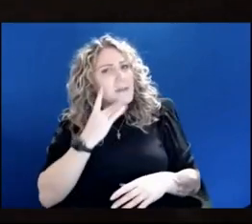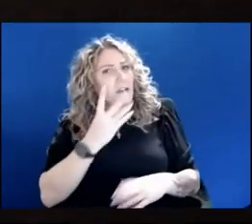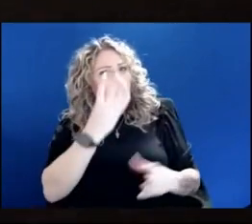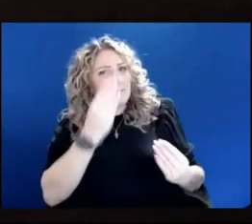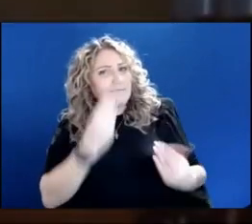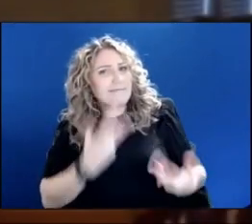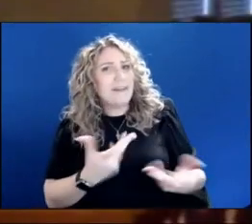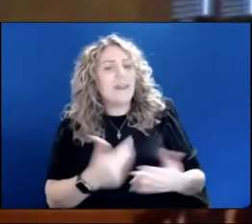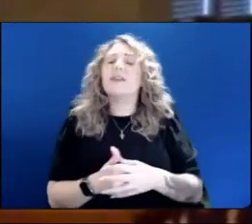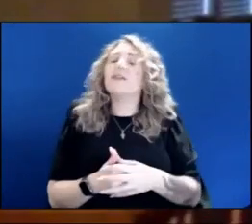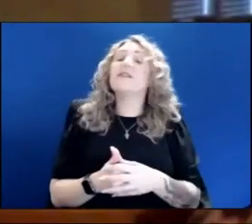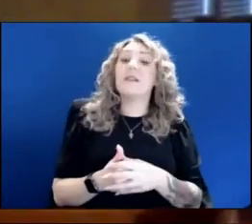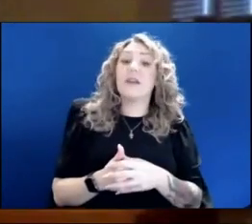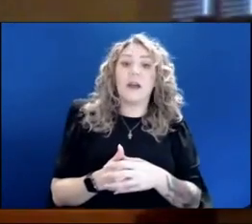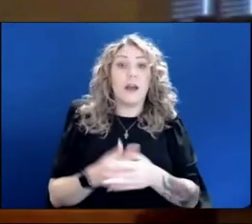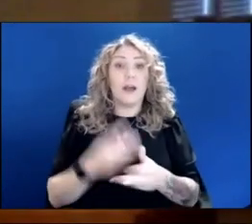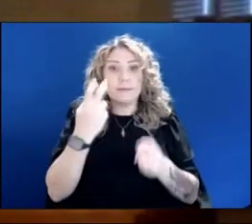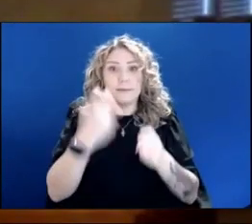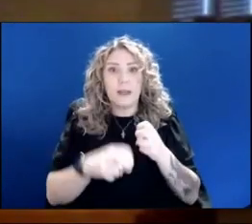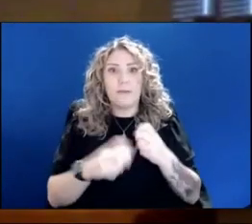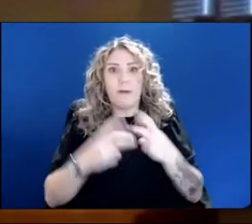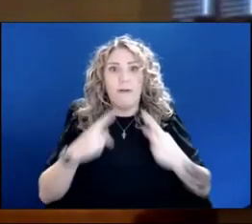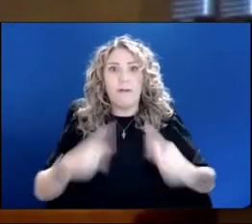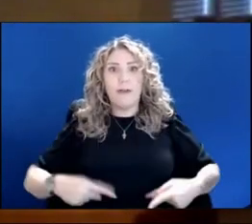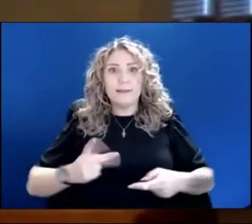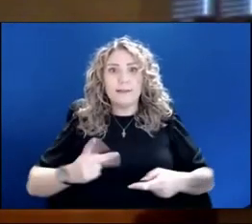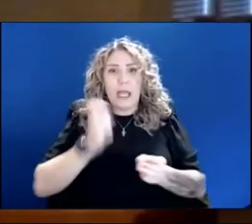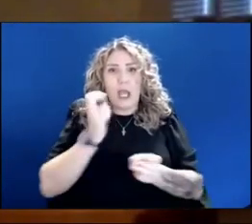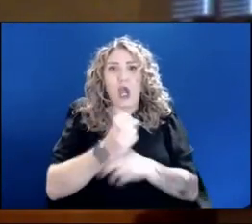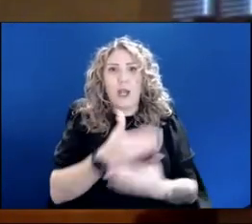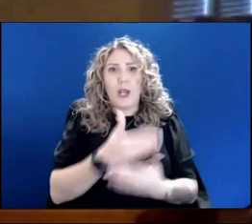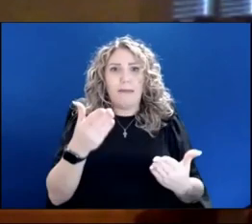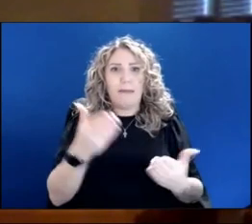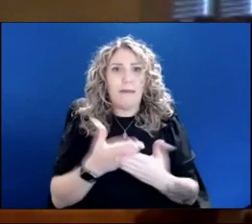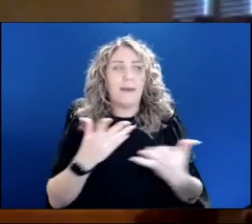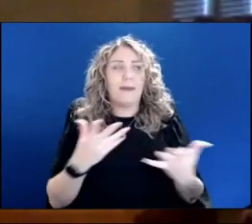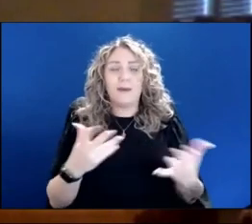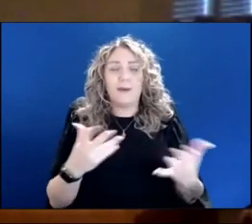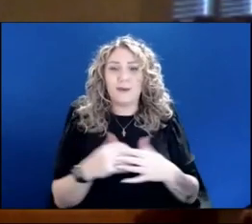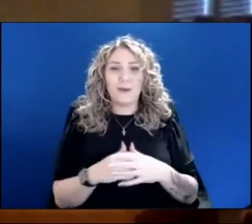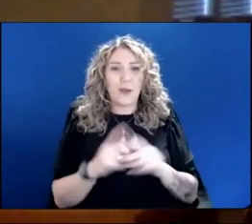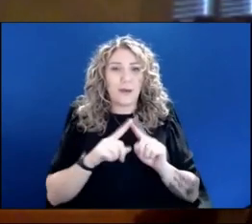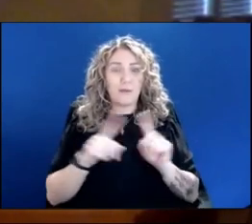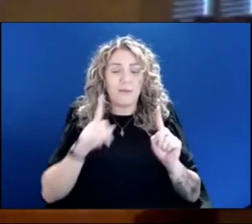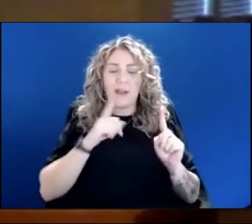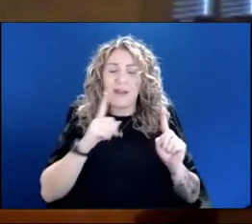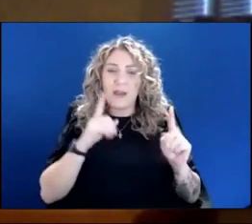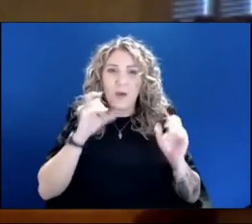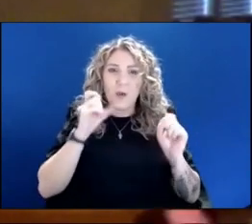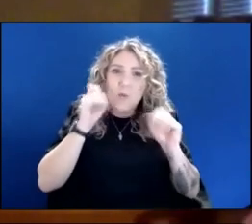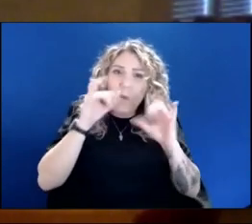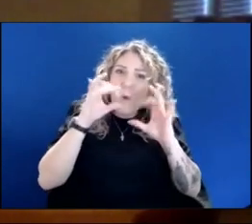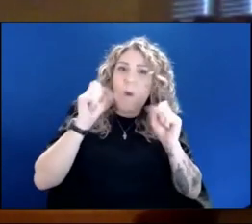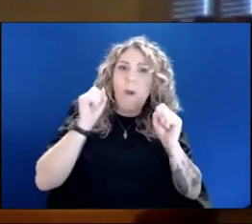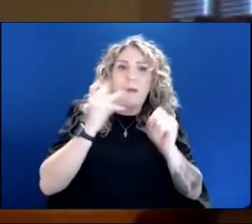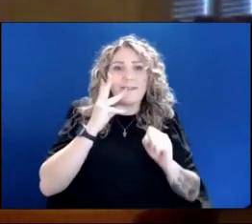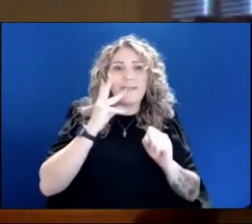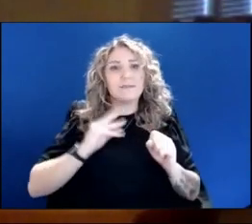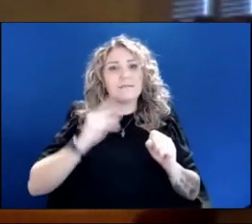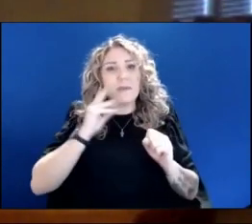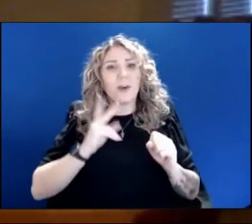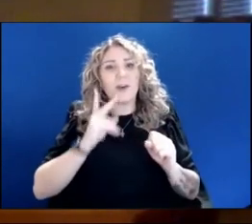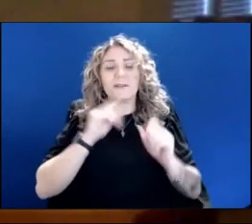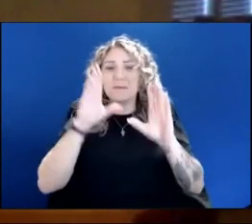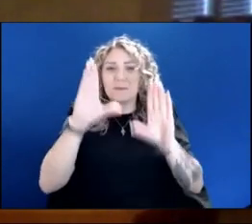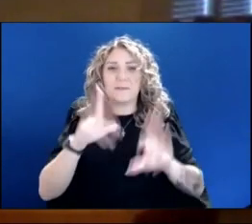Difficult, physically the hardest thing I've done for sure. But just an incredible experience, a wonderful time. I